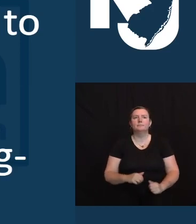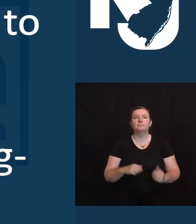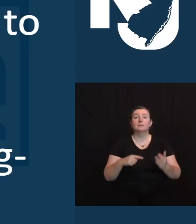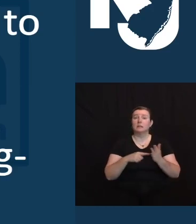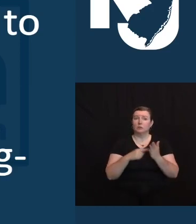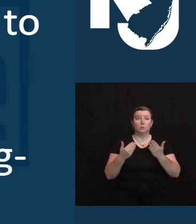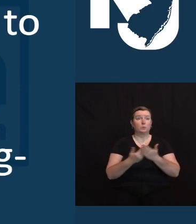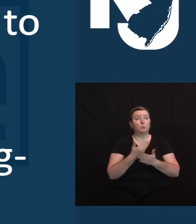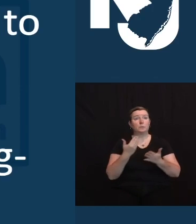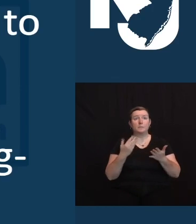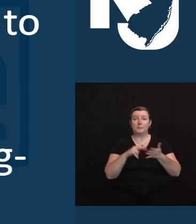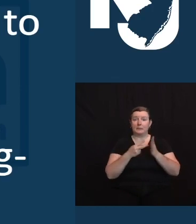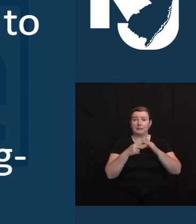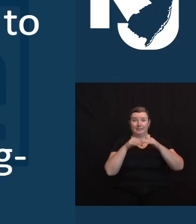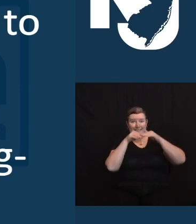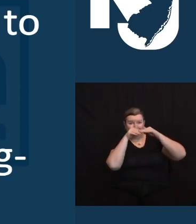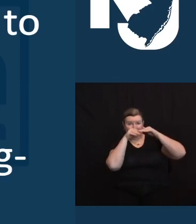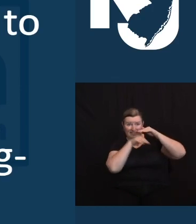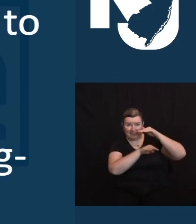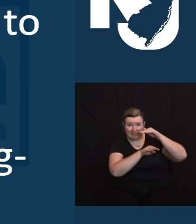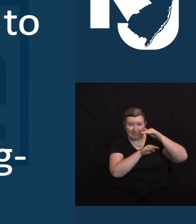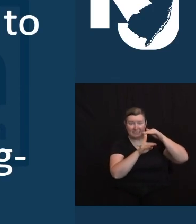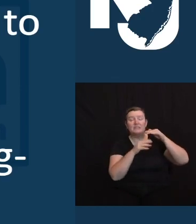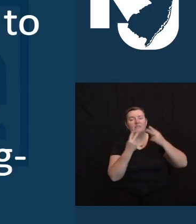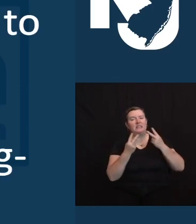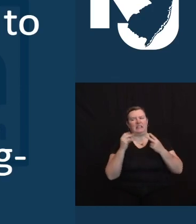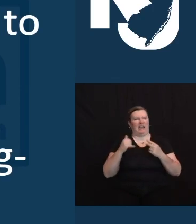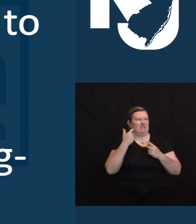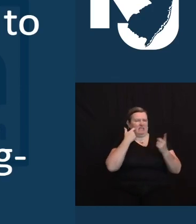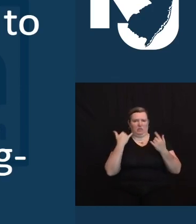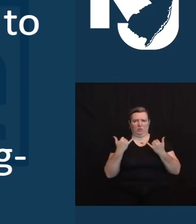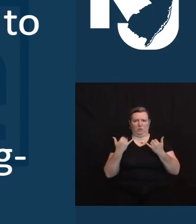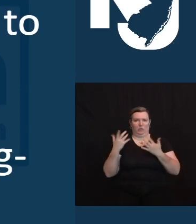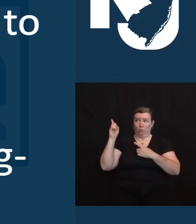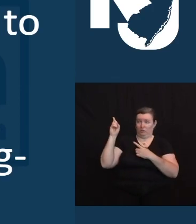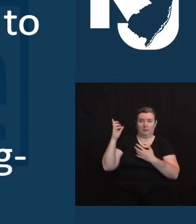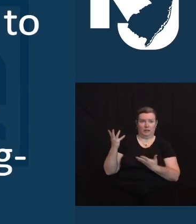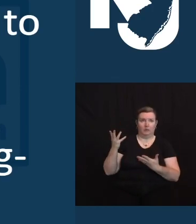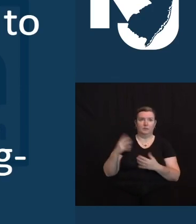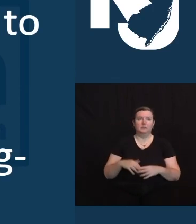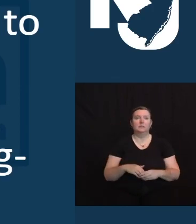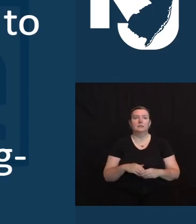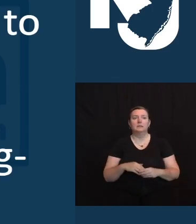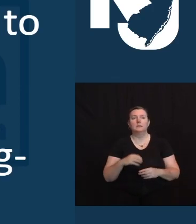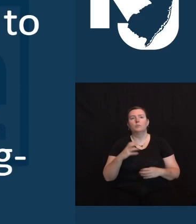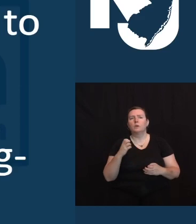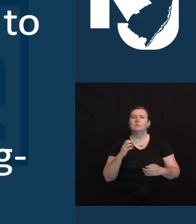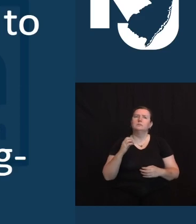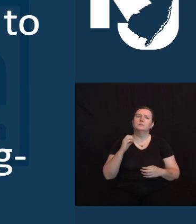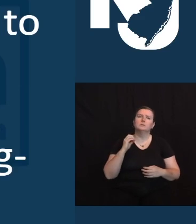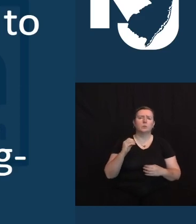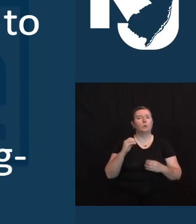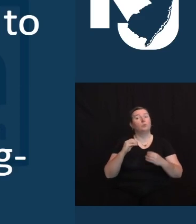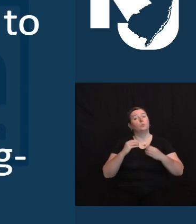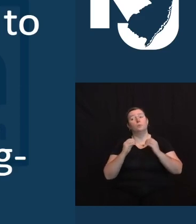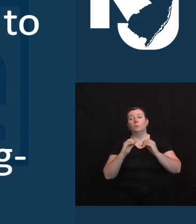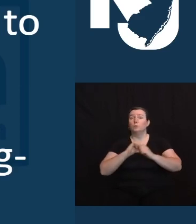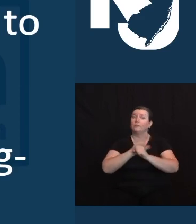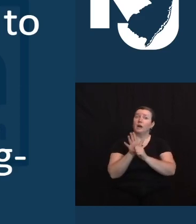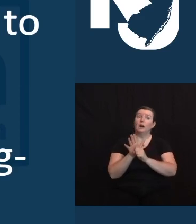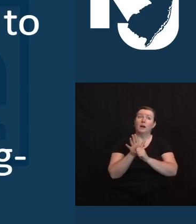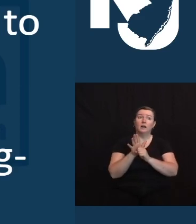facilities which have had 0 new probable or confirmed coronavirus cases recorded in a